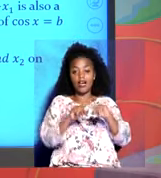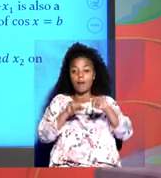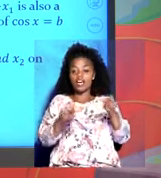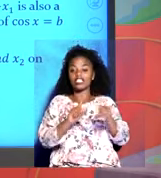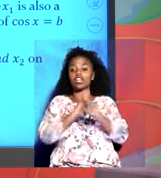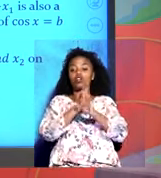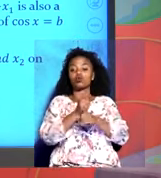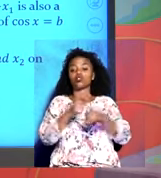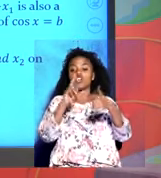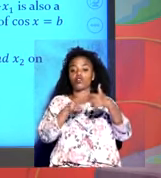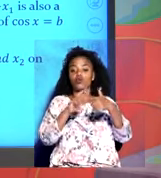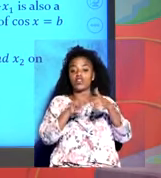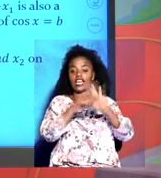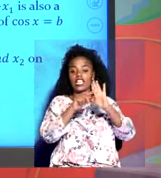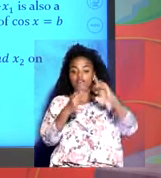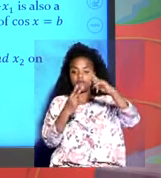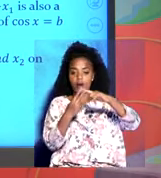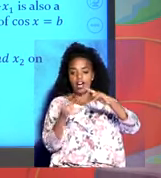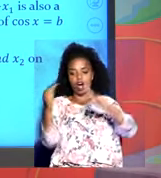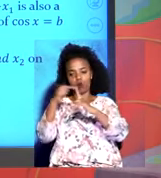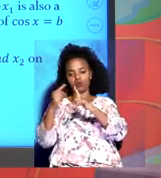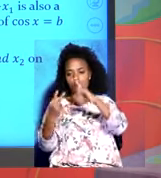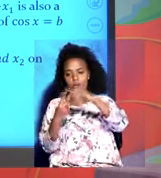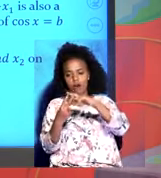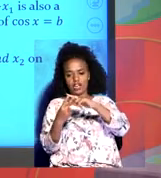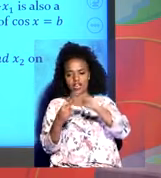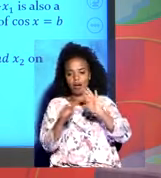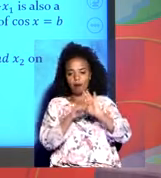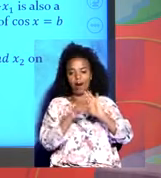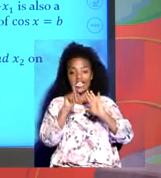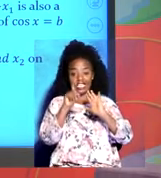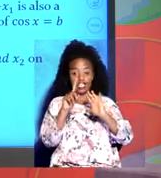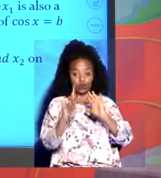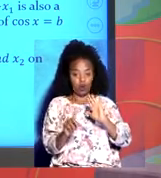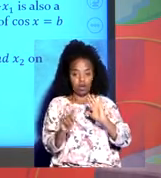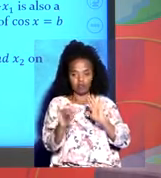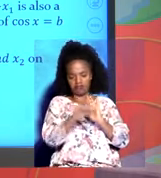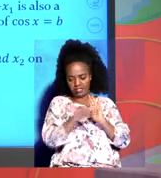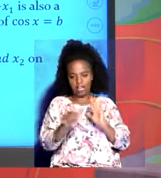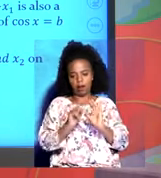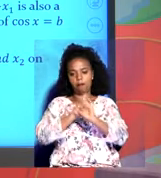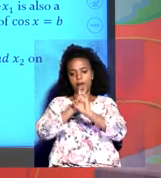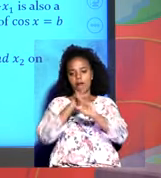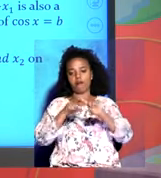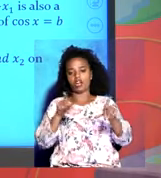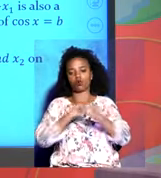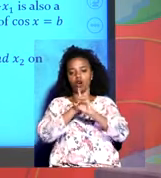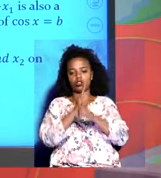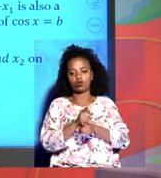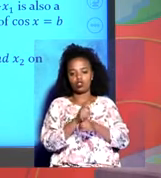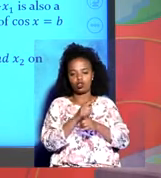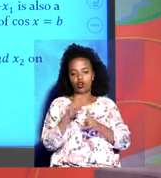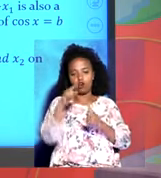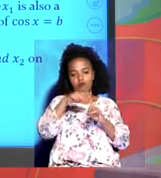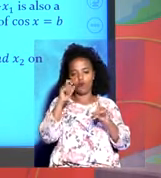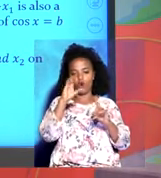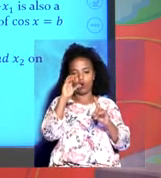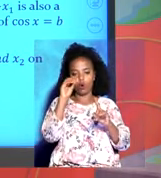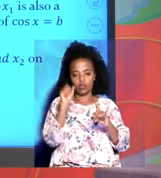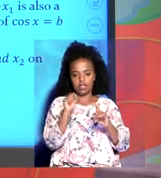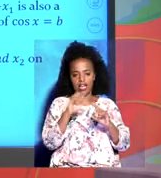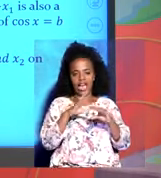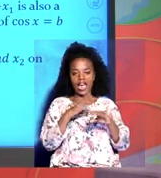in the range negative pi up to pi, then minus x1 also a particular solution for cosine function, and the general solution